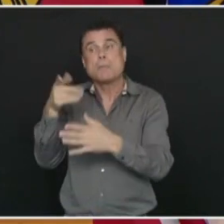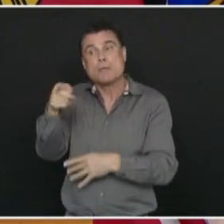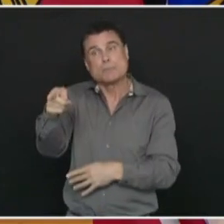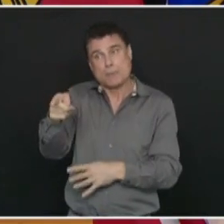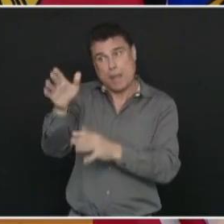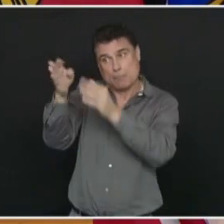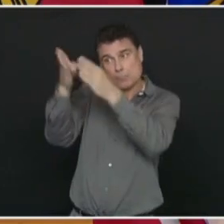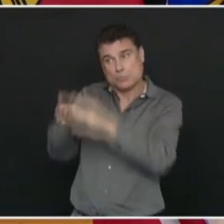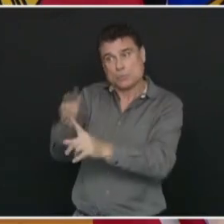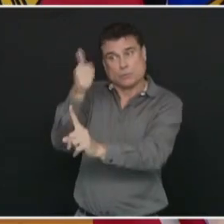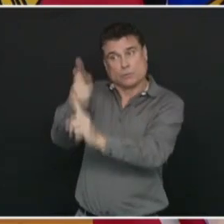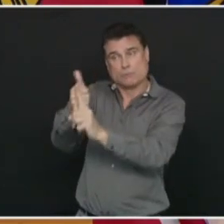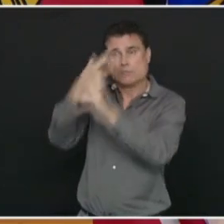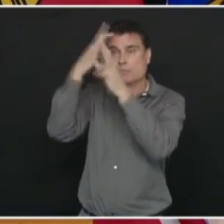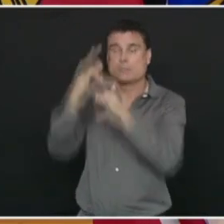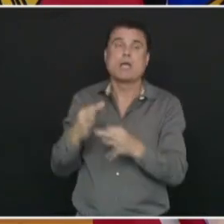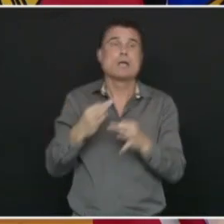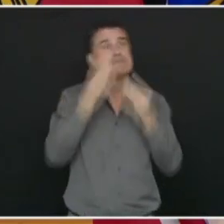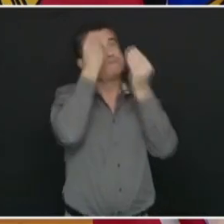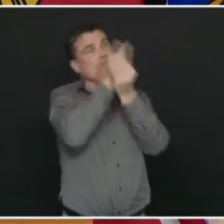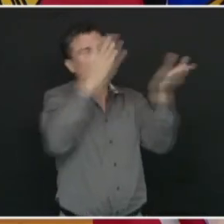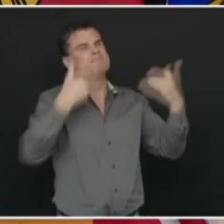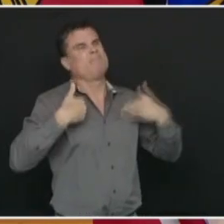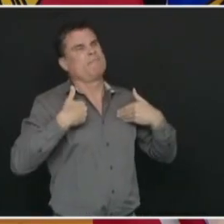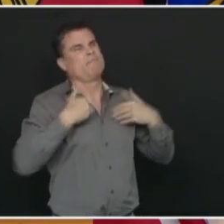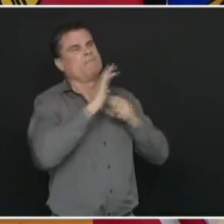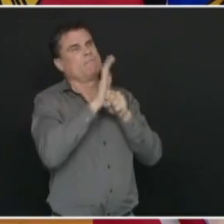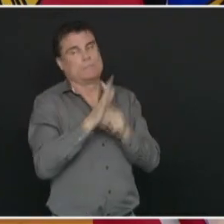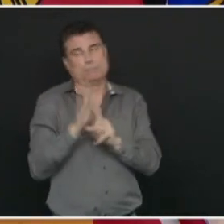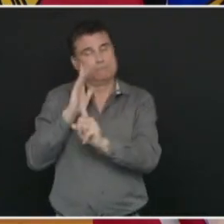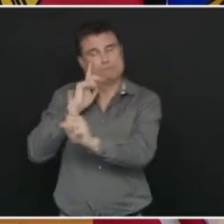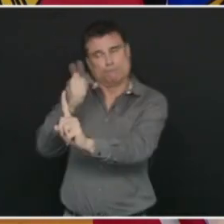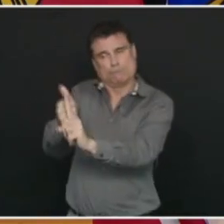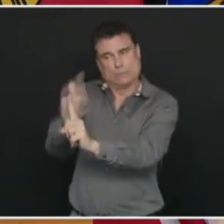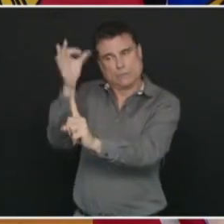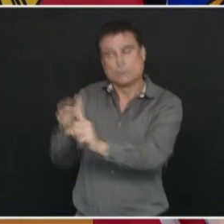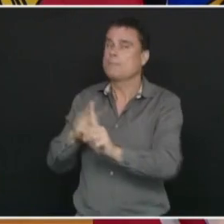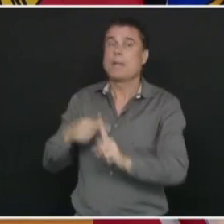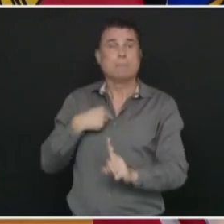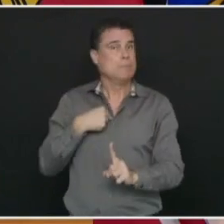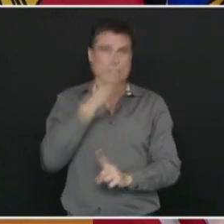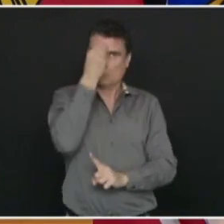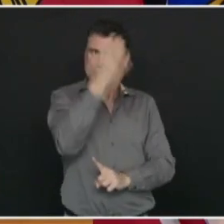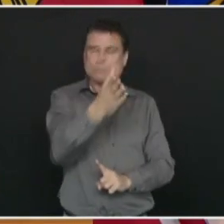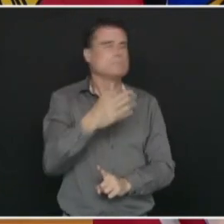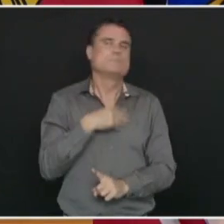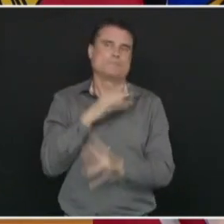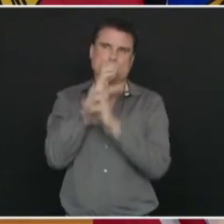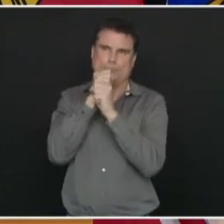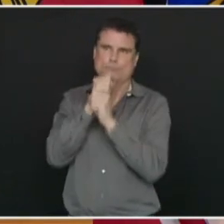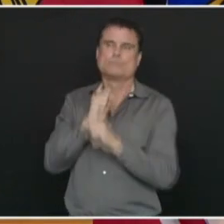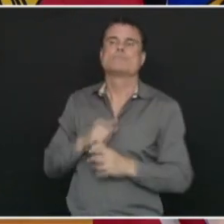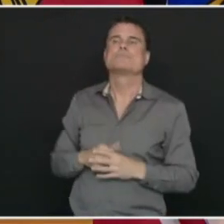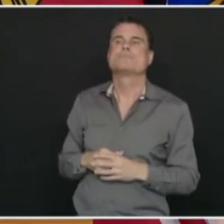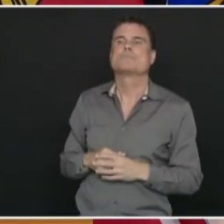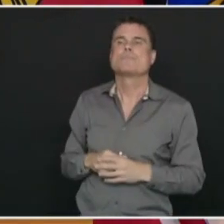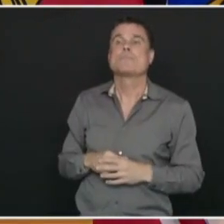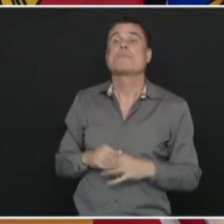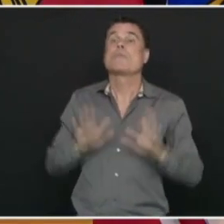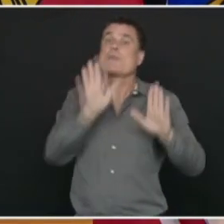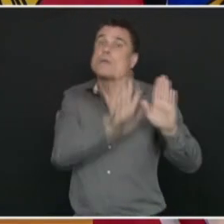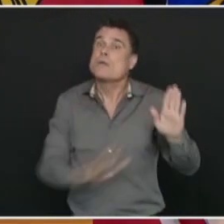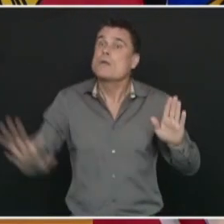to travel. As I've said, some of them are very legitimate reasons. So I don't believe that there's a need